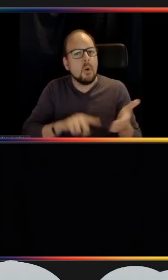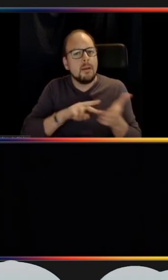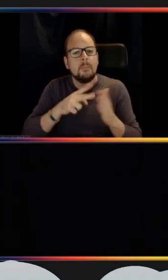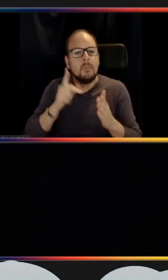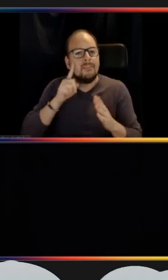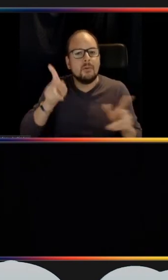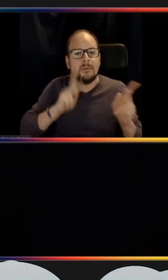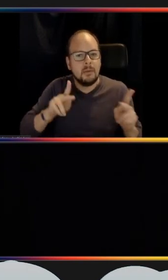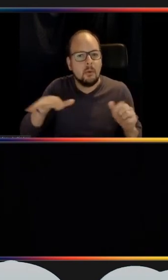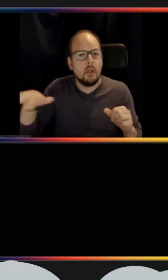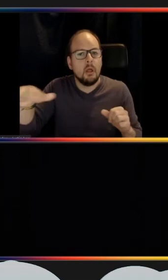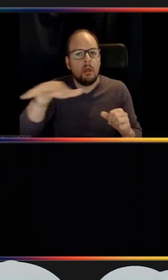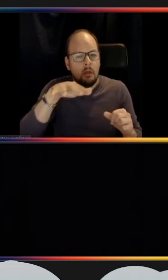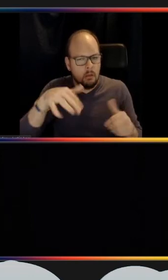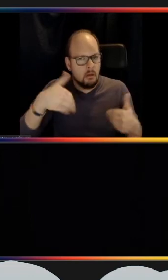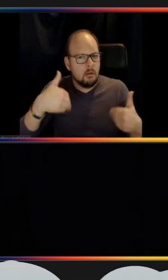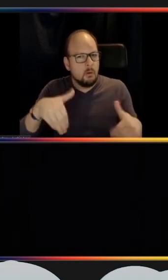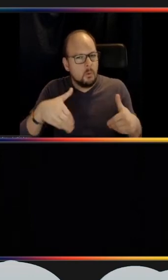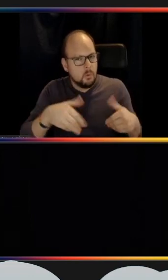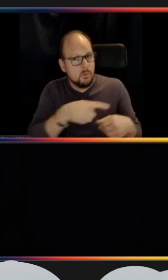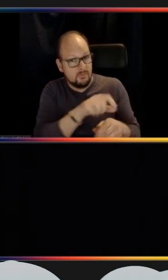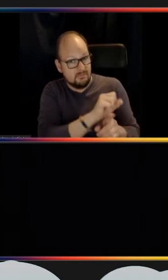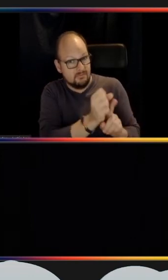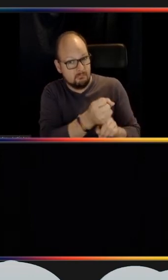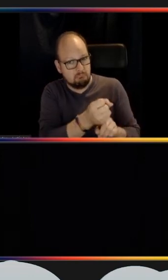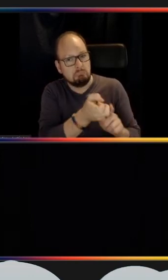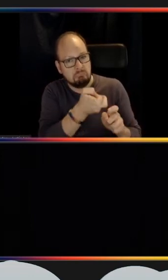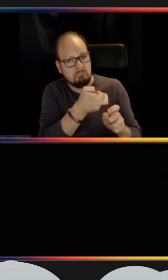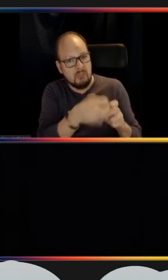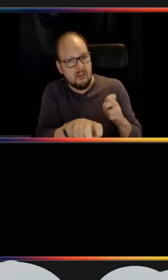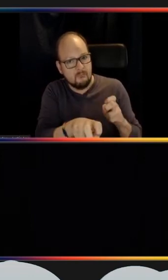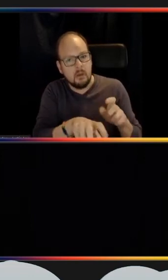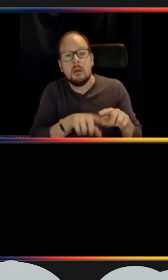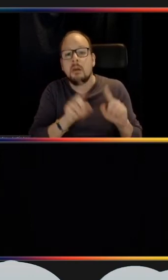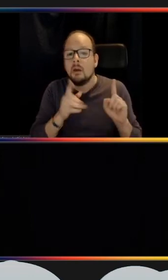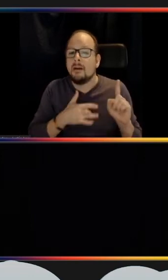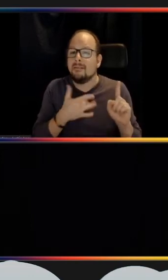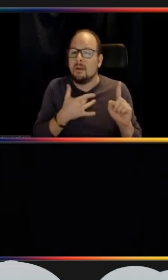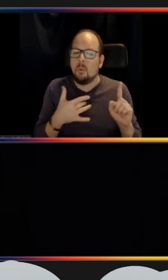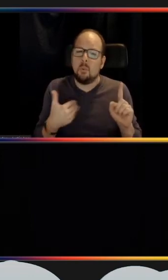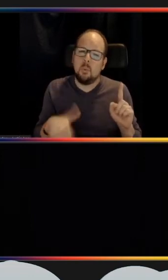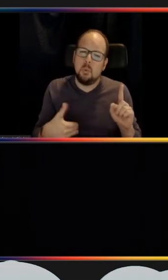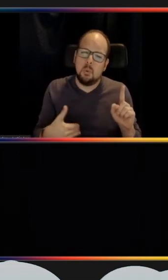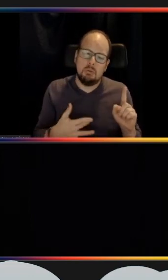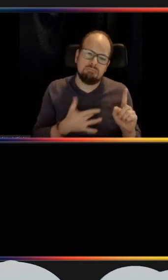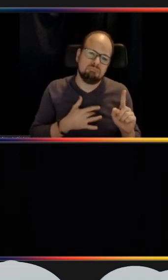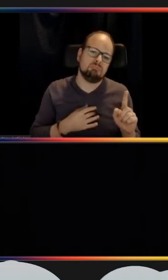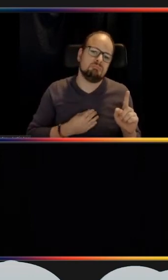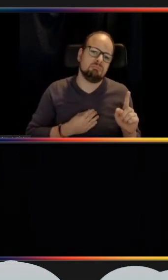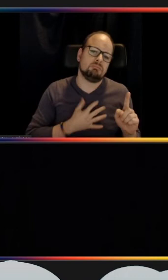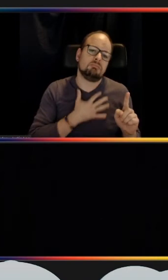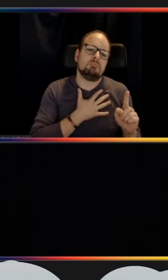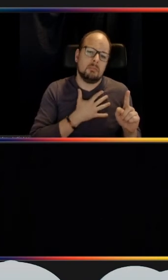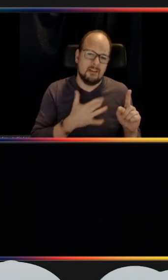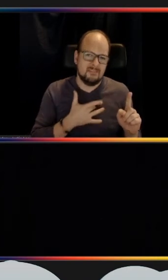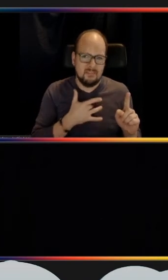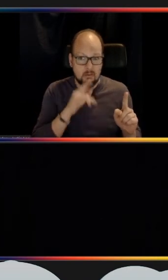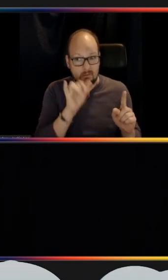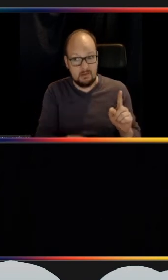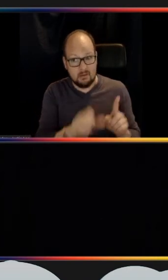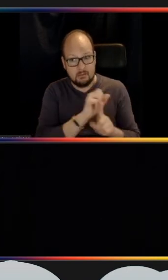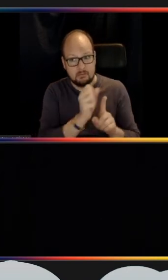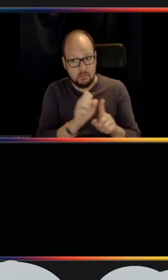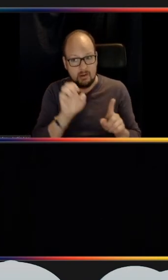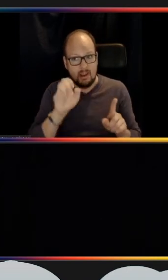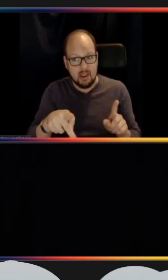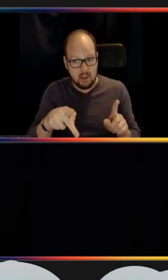tough, but so rewarding. I think one of the most rewarding episodes I've ever done too. And I got a